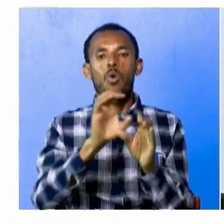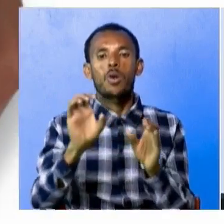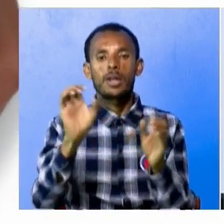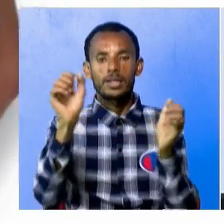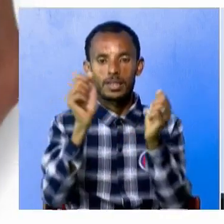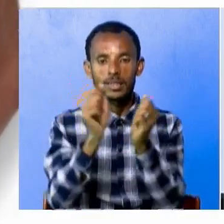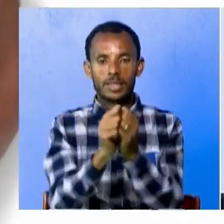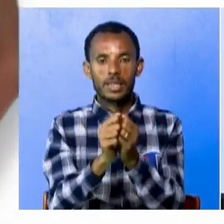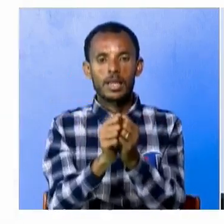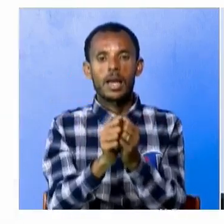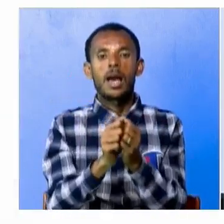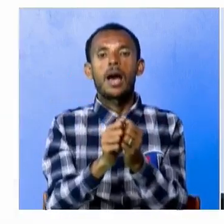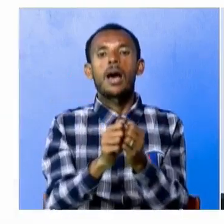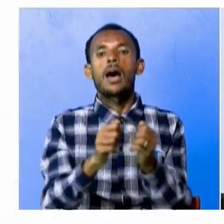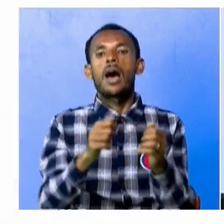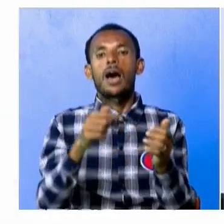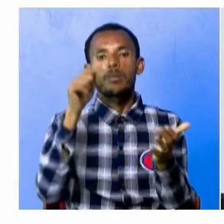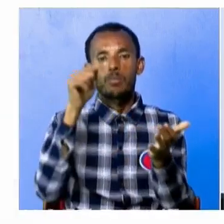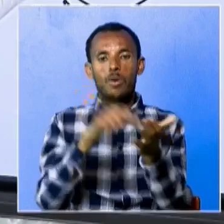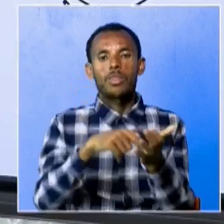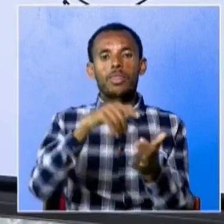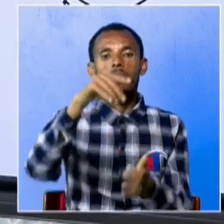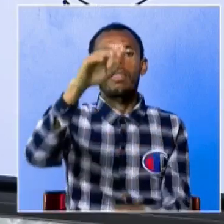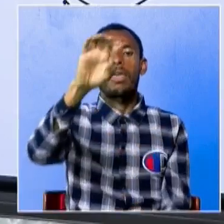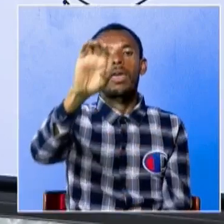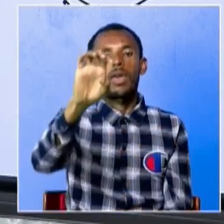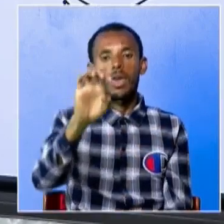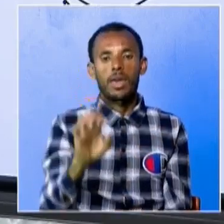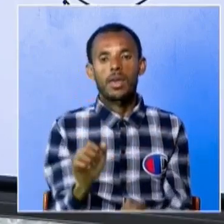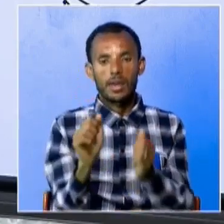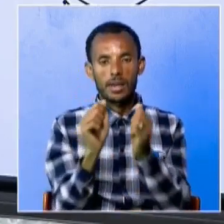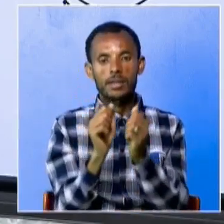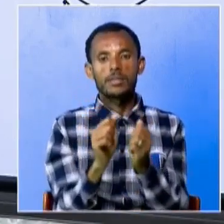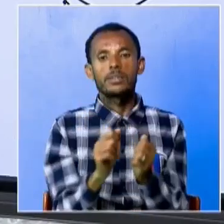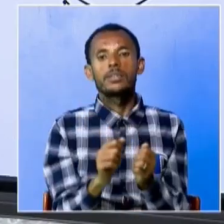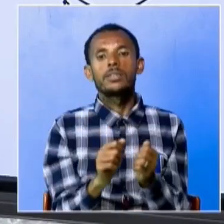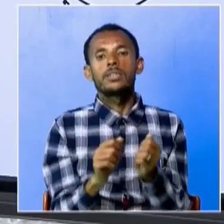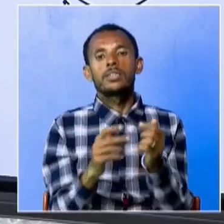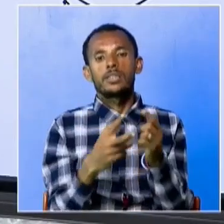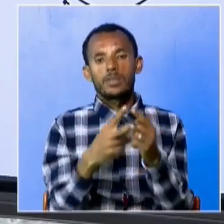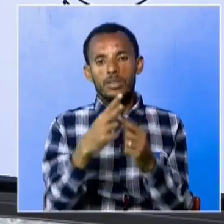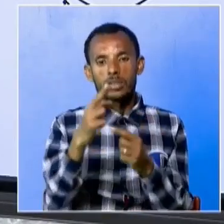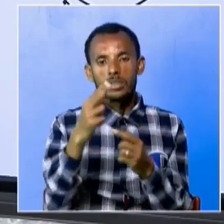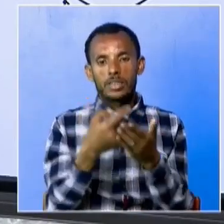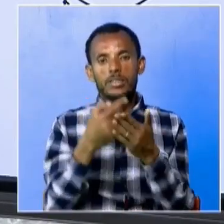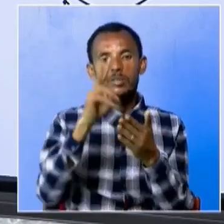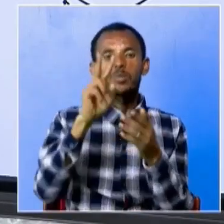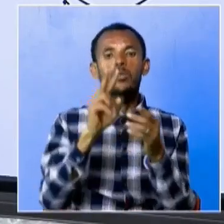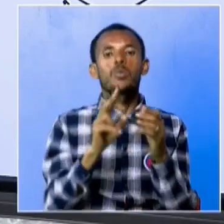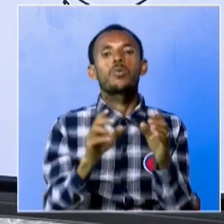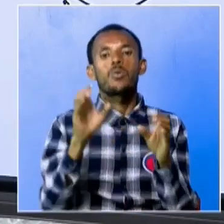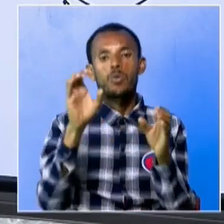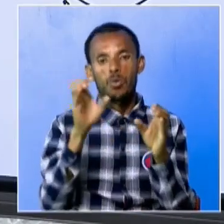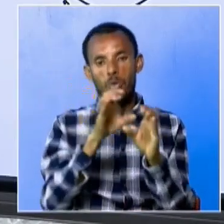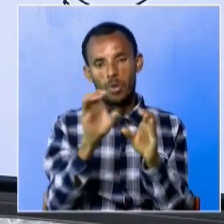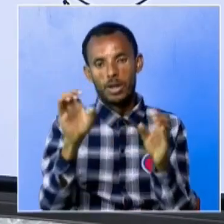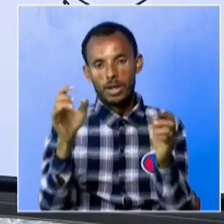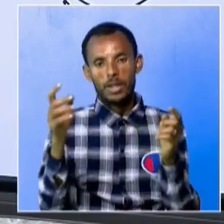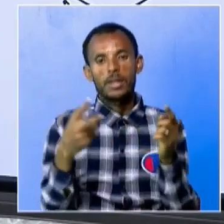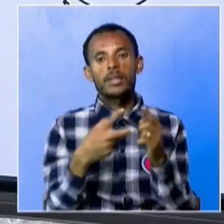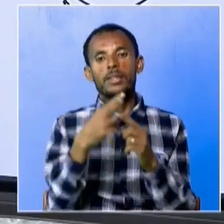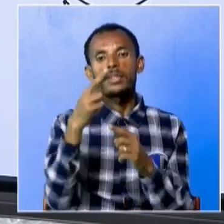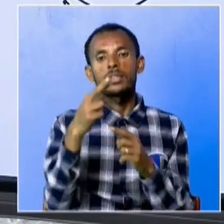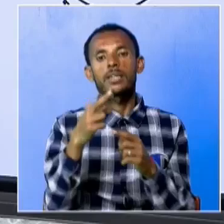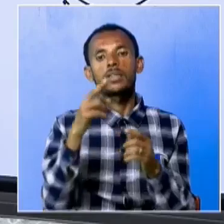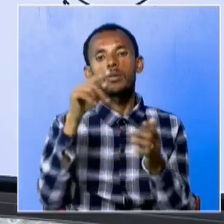intersect at some point E. Okay, this point E is the point where these two chords intersect. Okay,